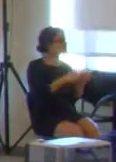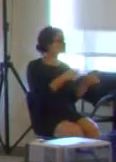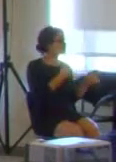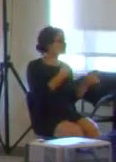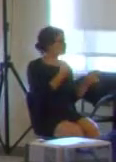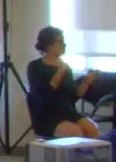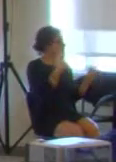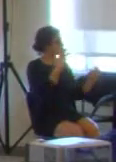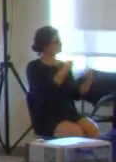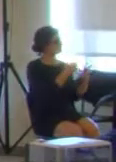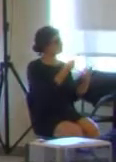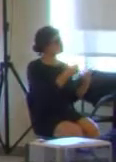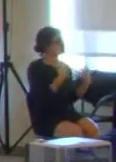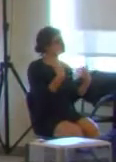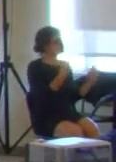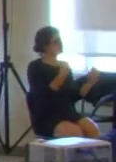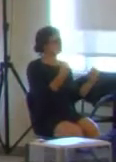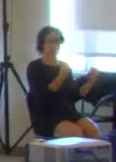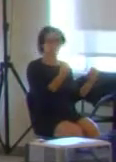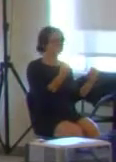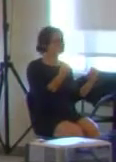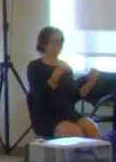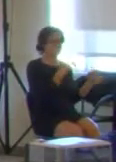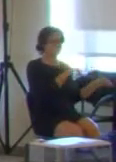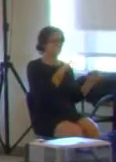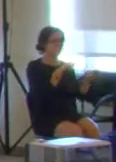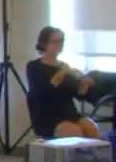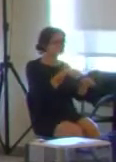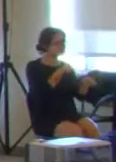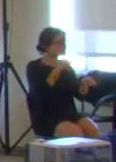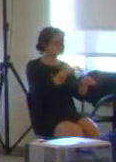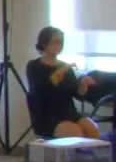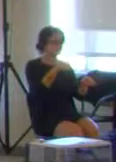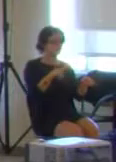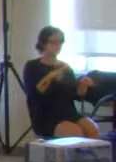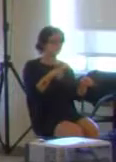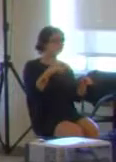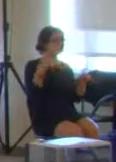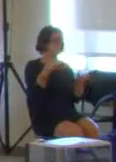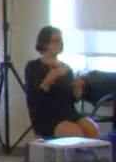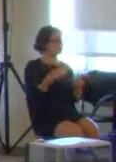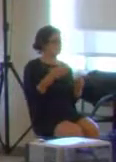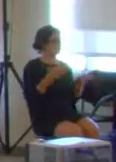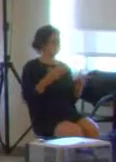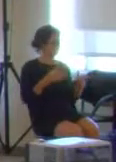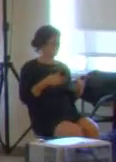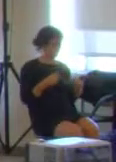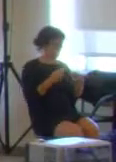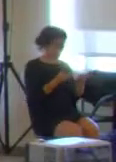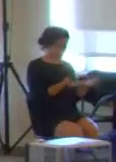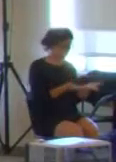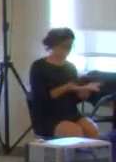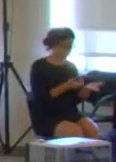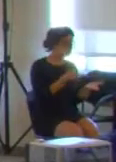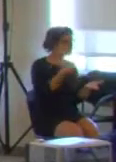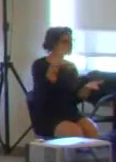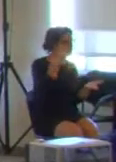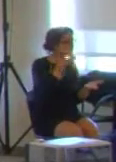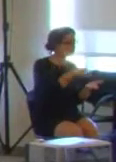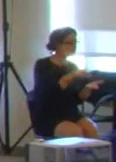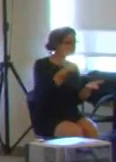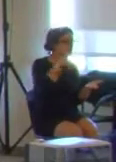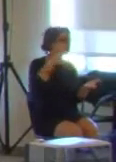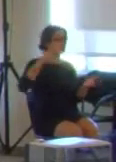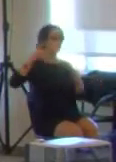the services are focused on them, not on the provider, not on the structure of the healthcare